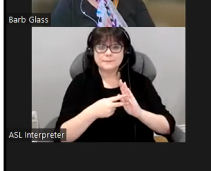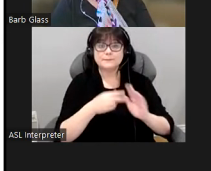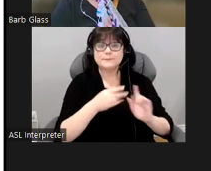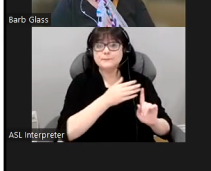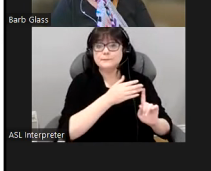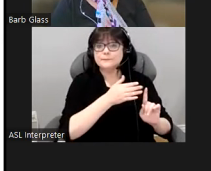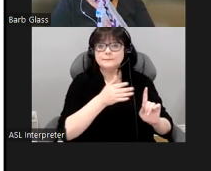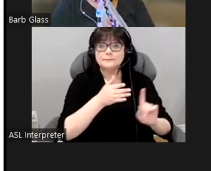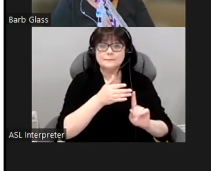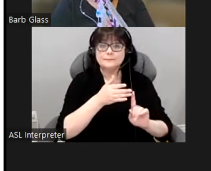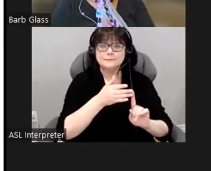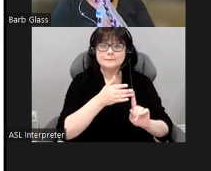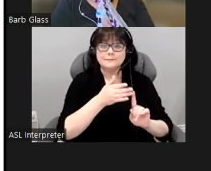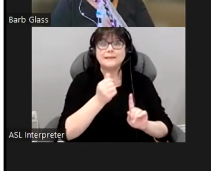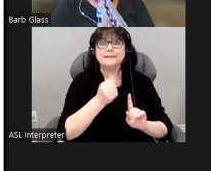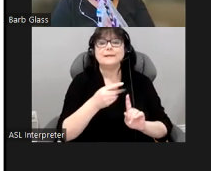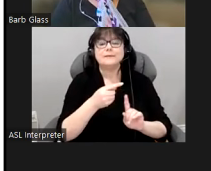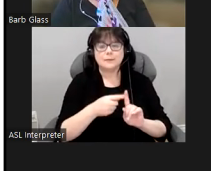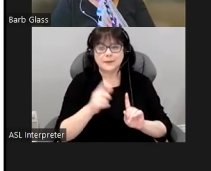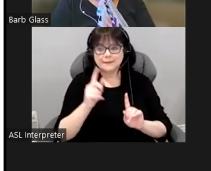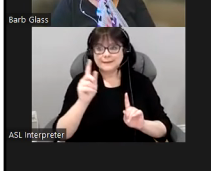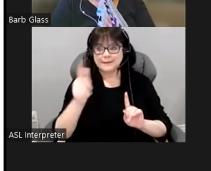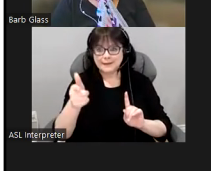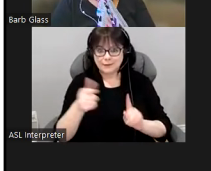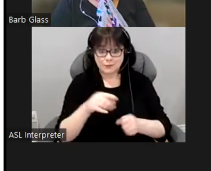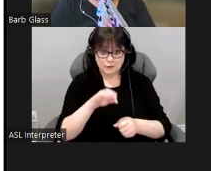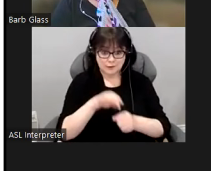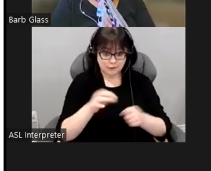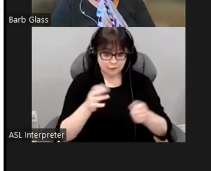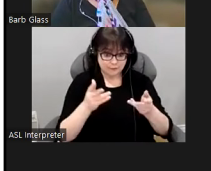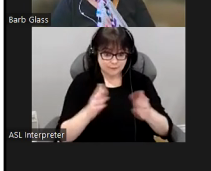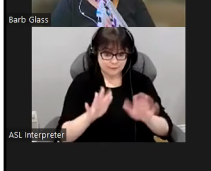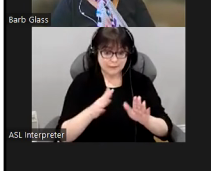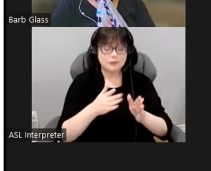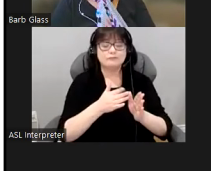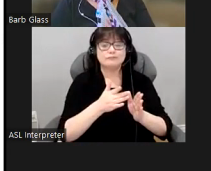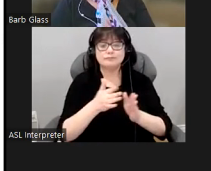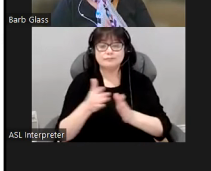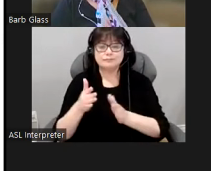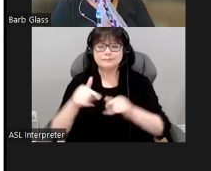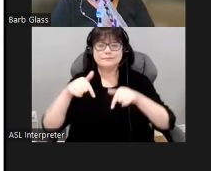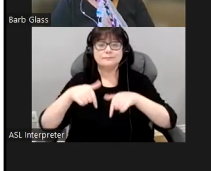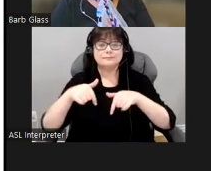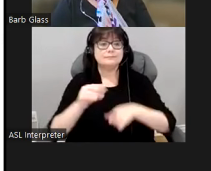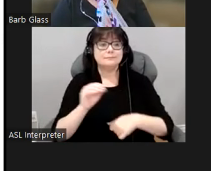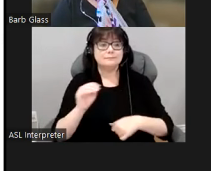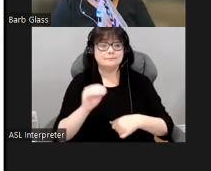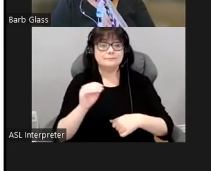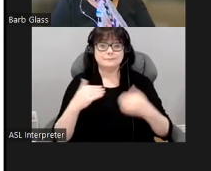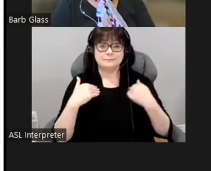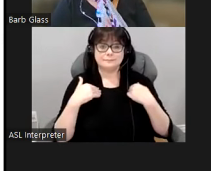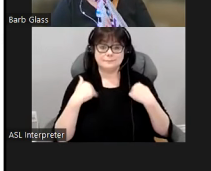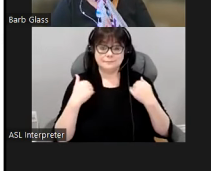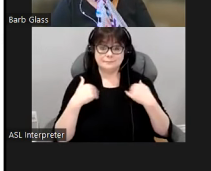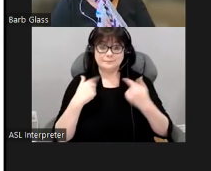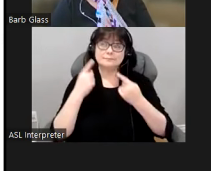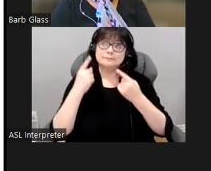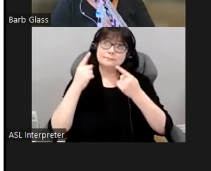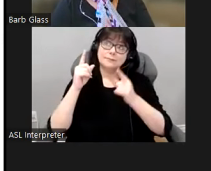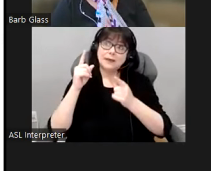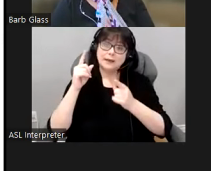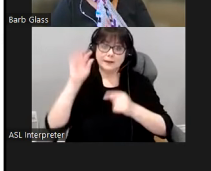until several months later that our ministry here in Ontario actually got this